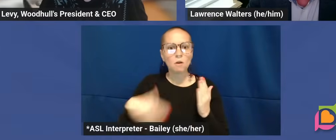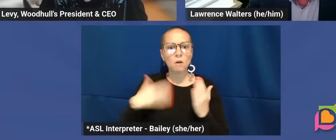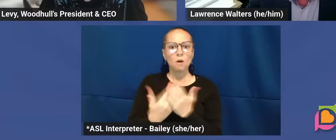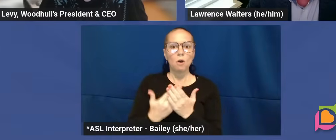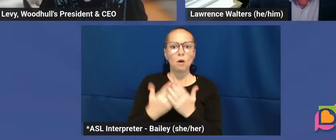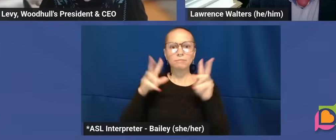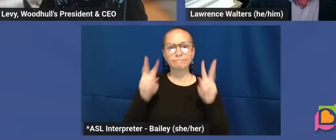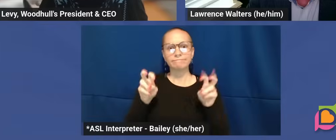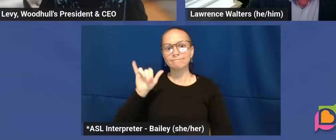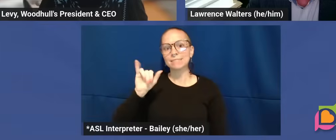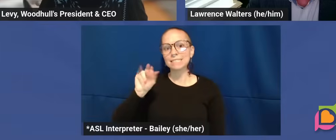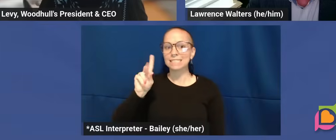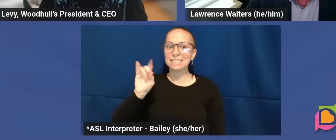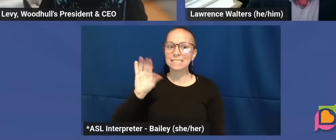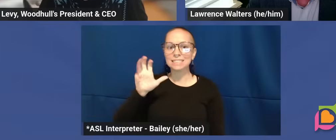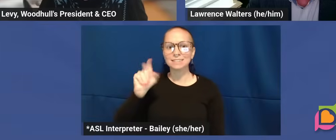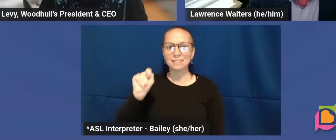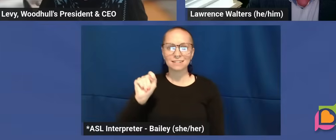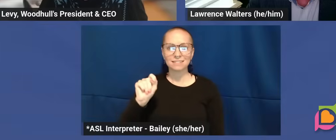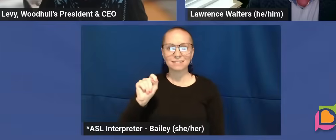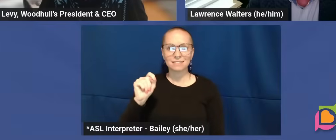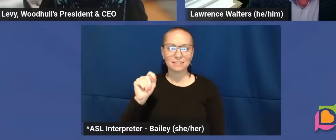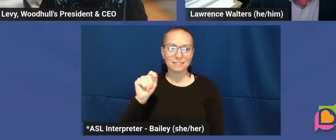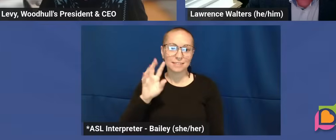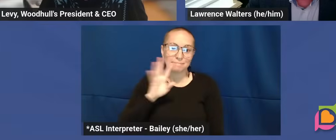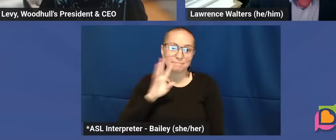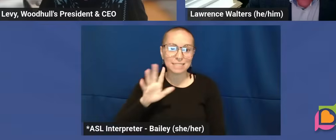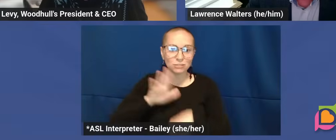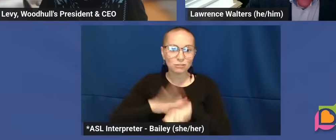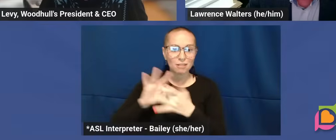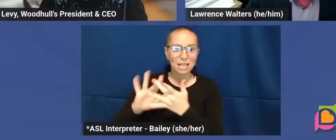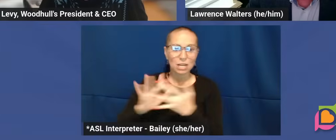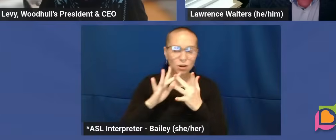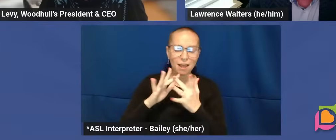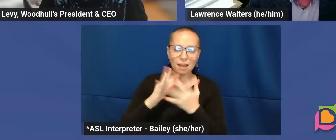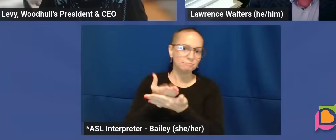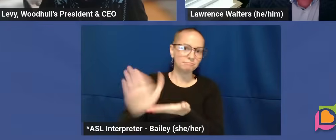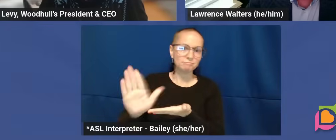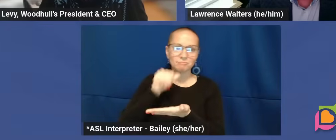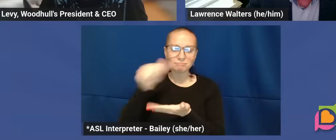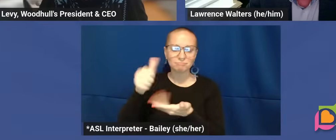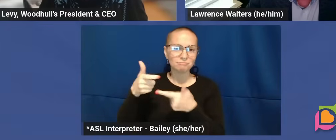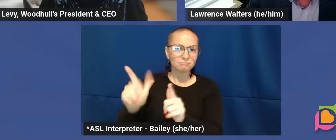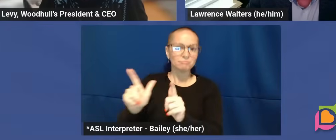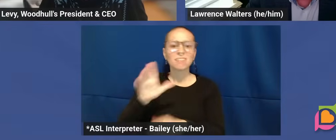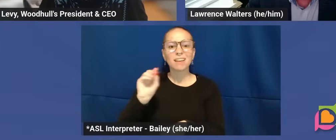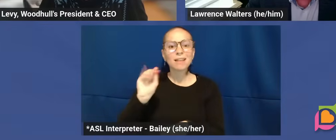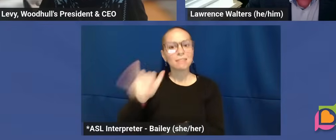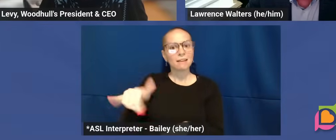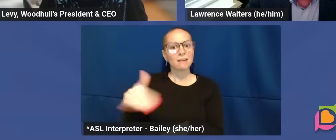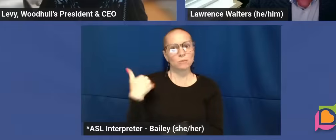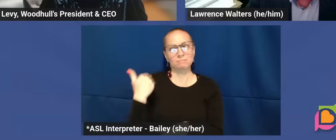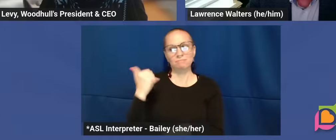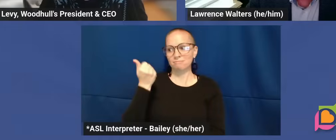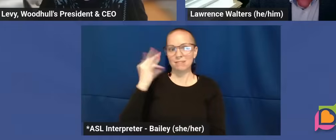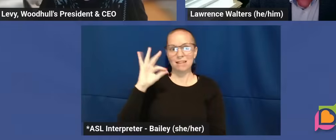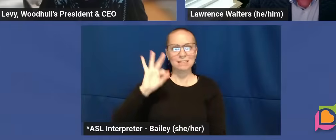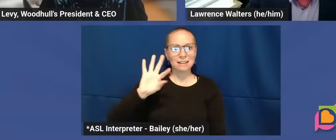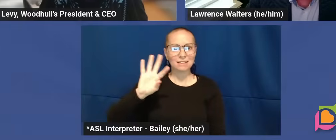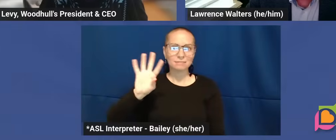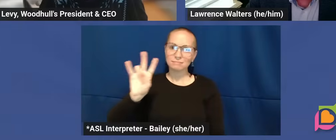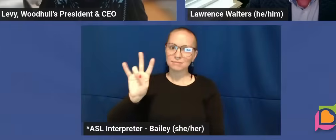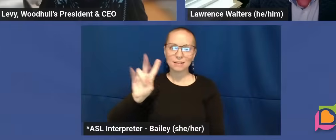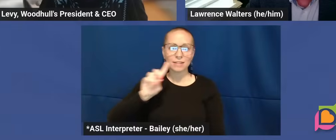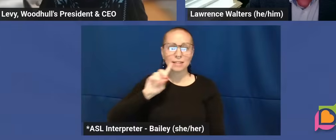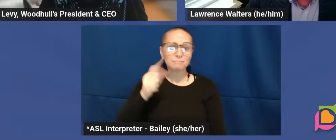or speech on the internet. It was an early internet case in 1997. Unanimous Supreme Court